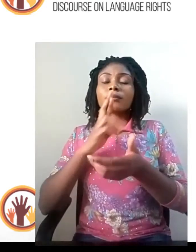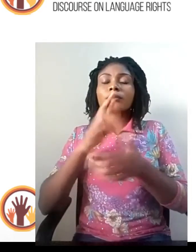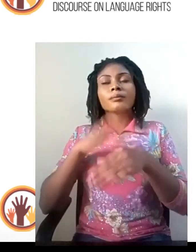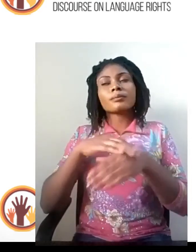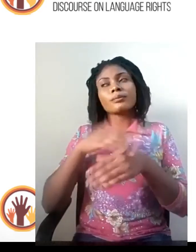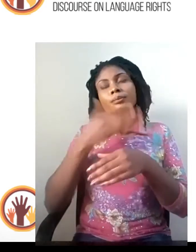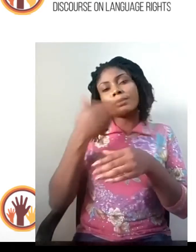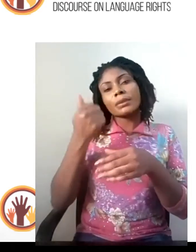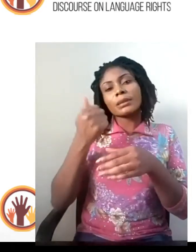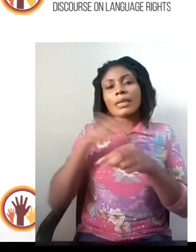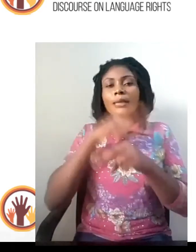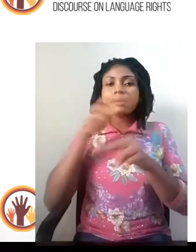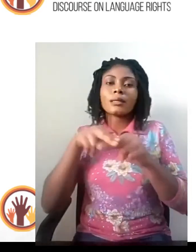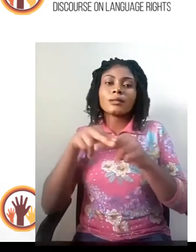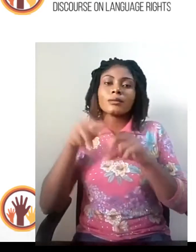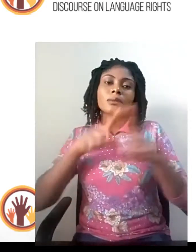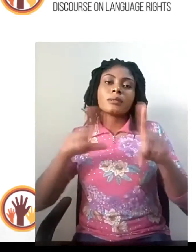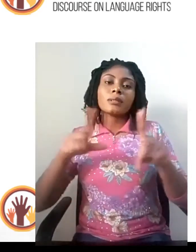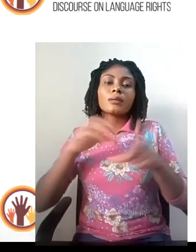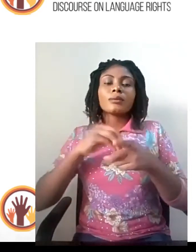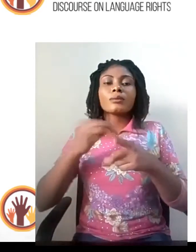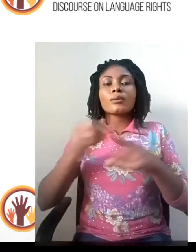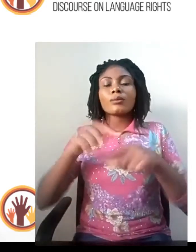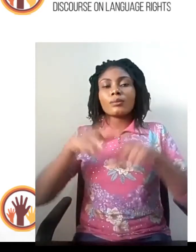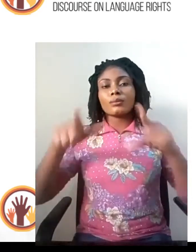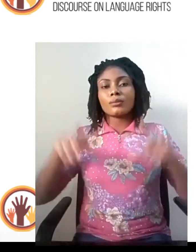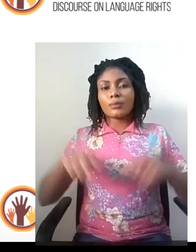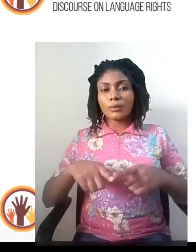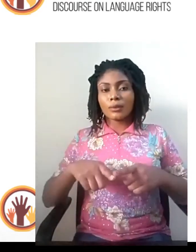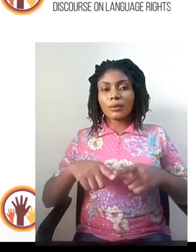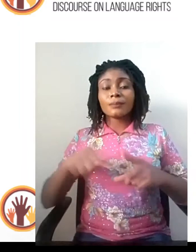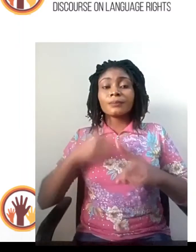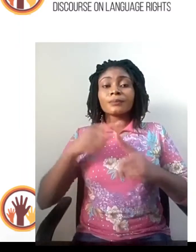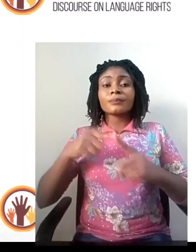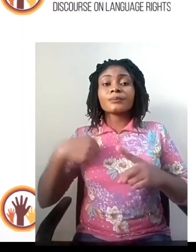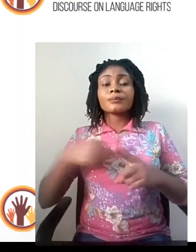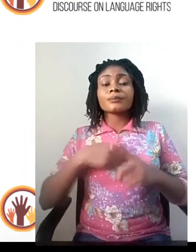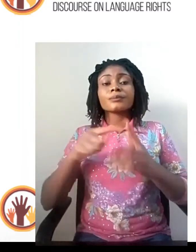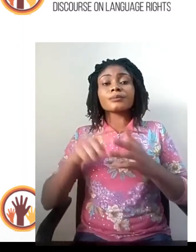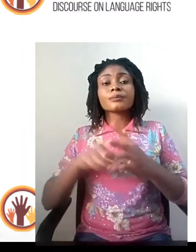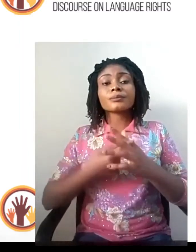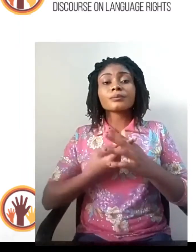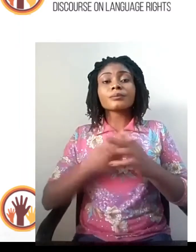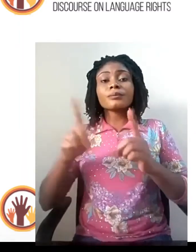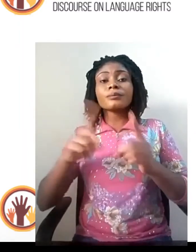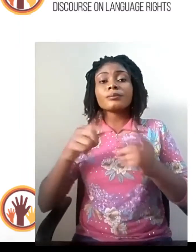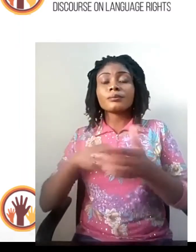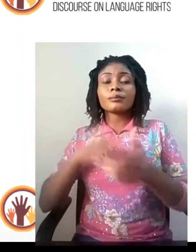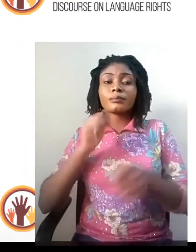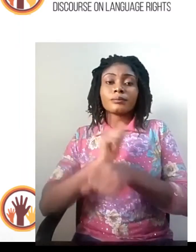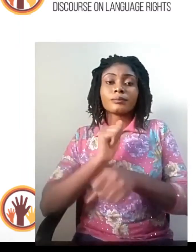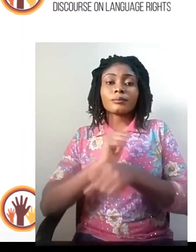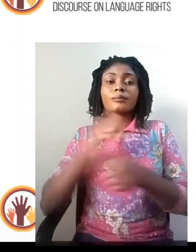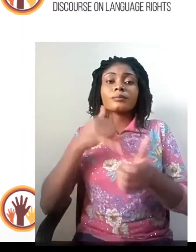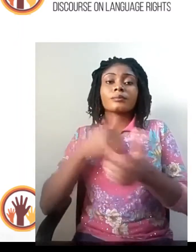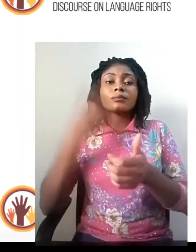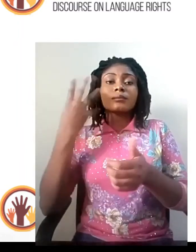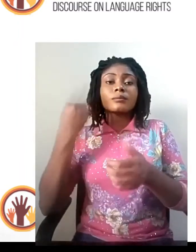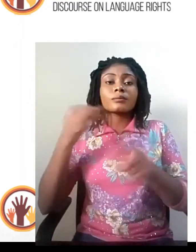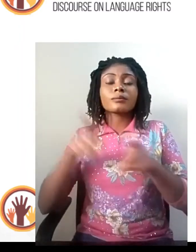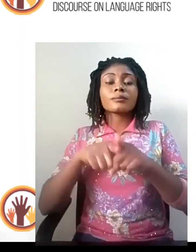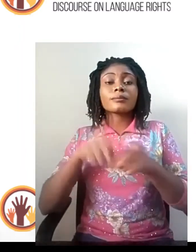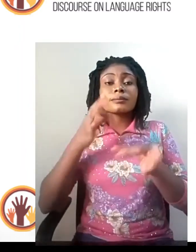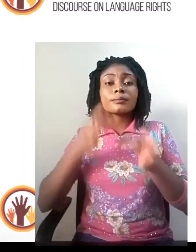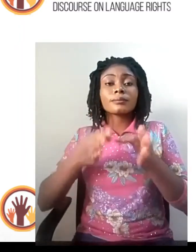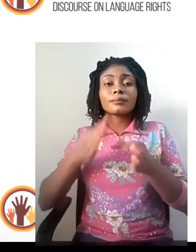or local, and when we started doing this work, it was as if like, oh, we didn't even